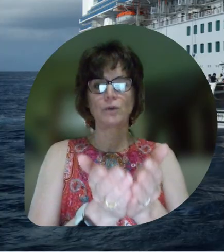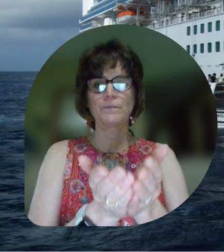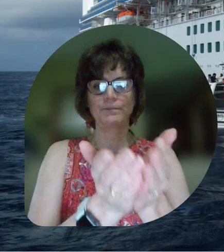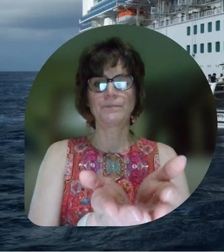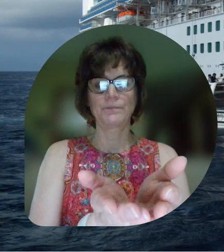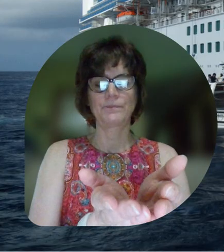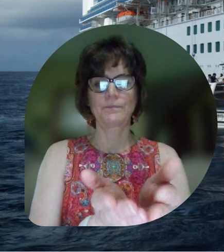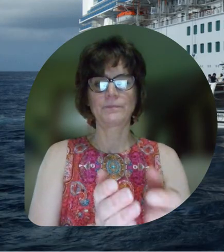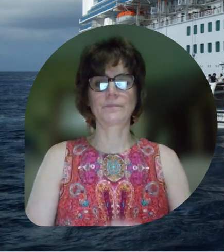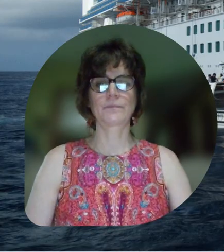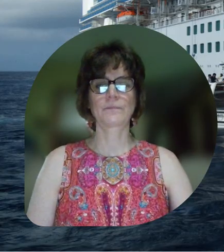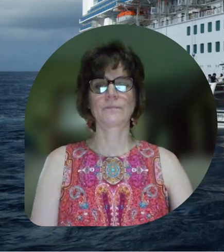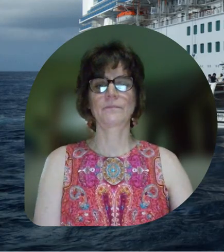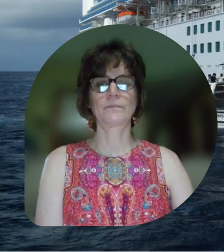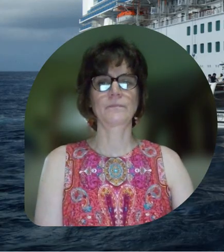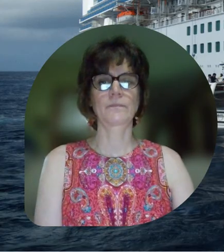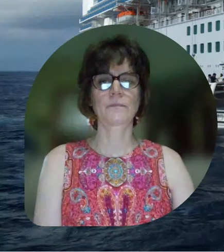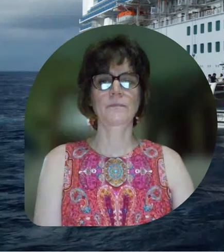tender.